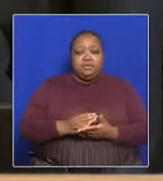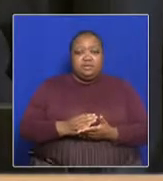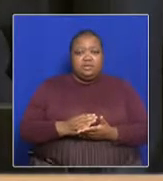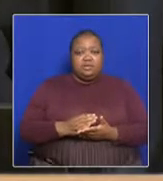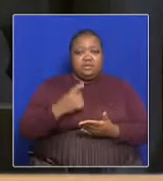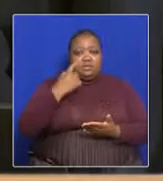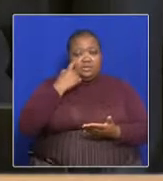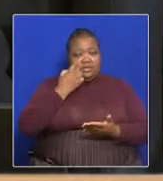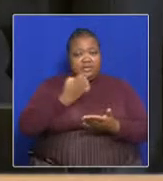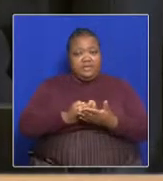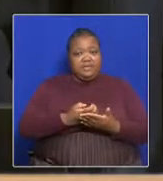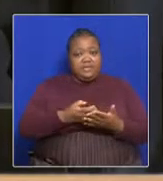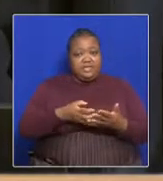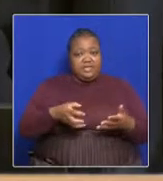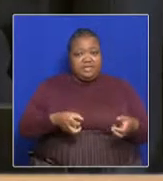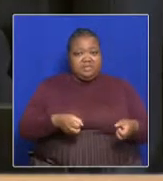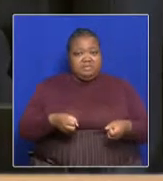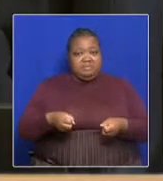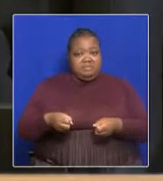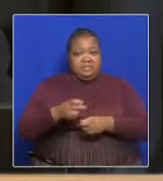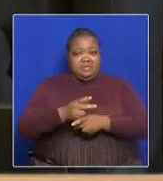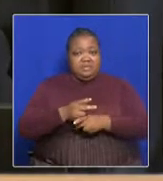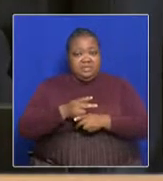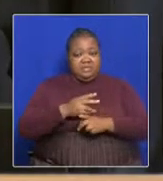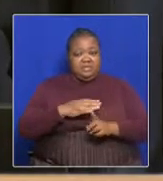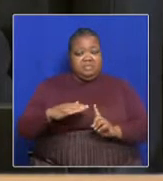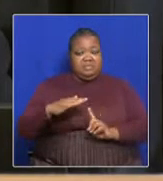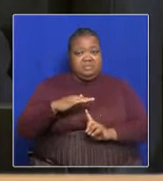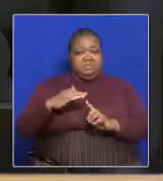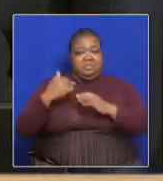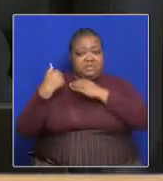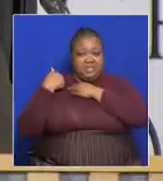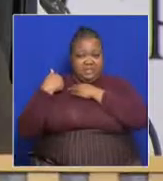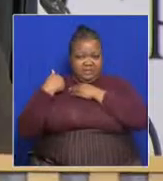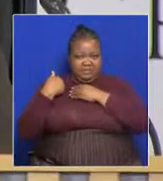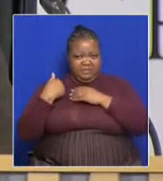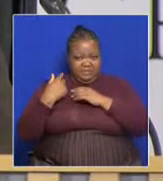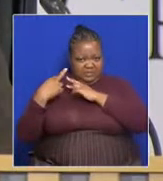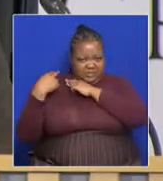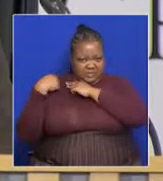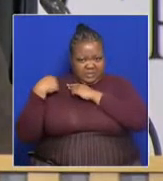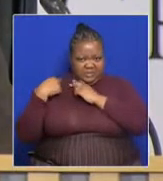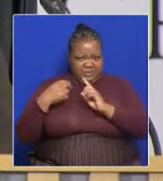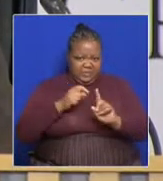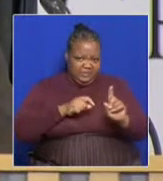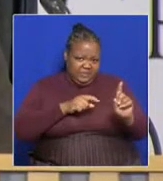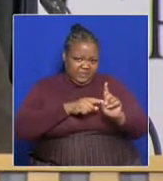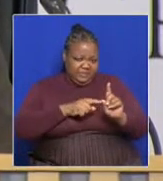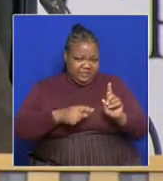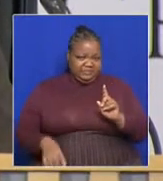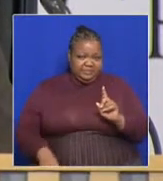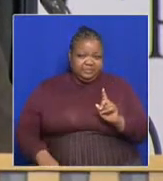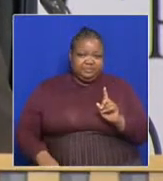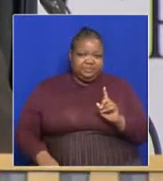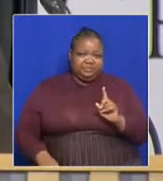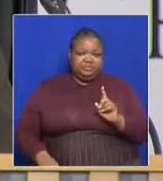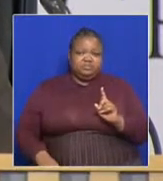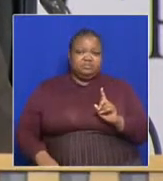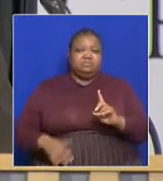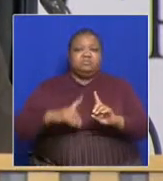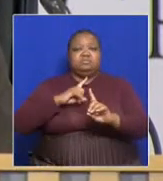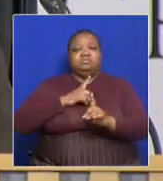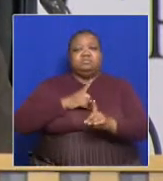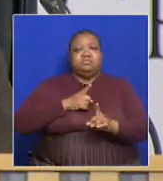take responsibility for the security of their exhibits? There's only one way I can answer that fully, and that's the way I